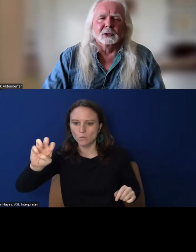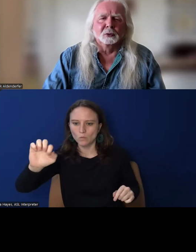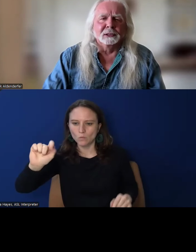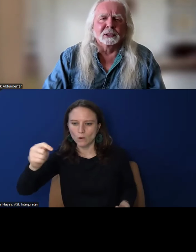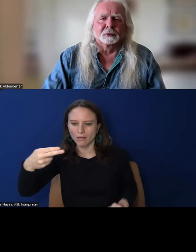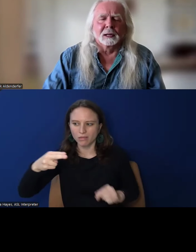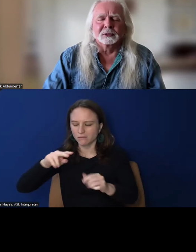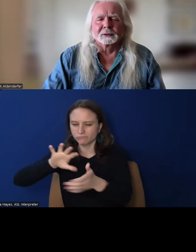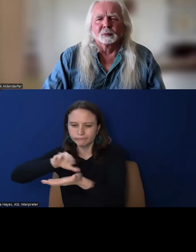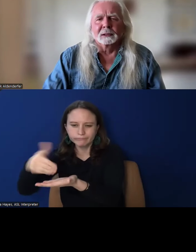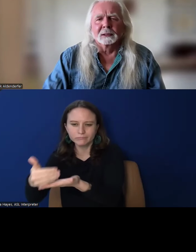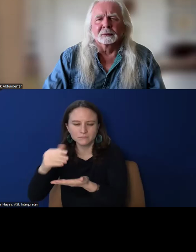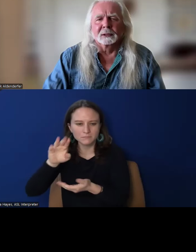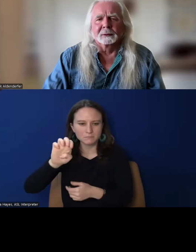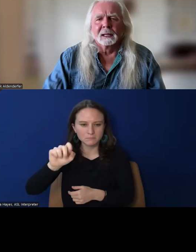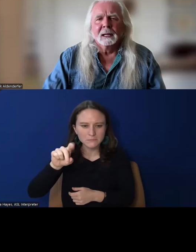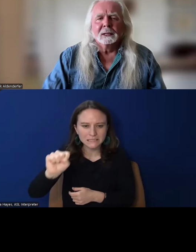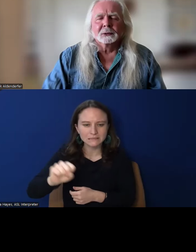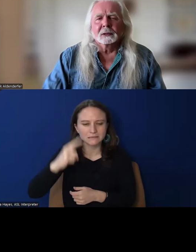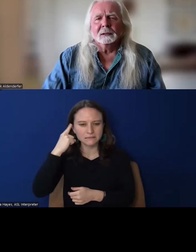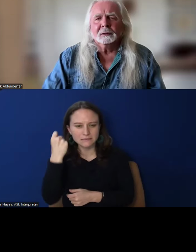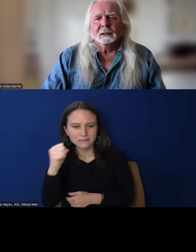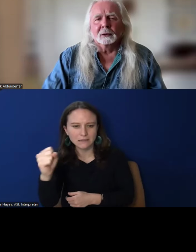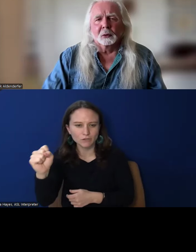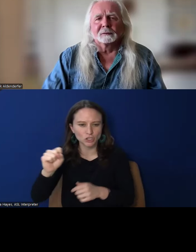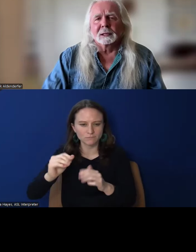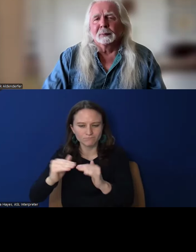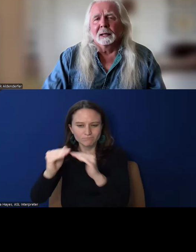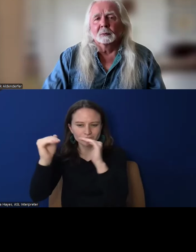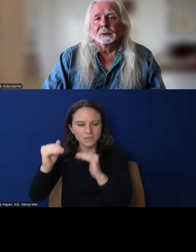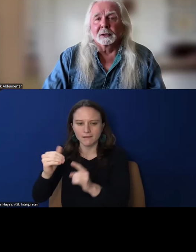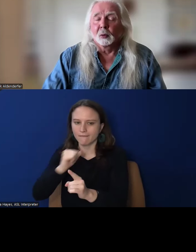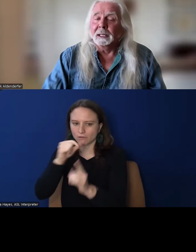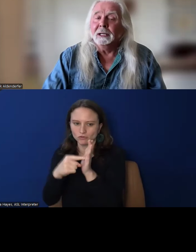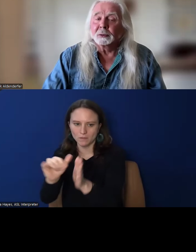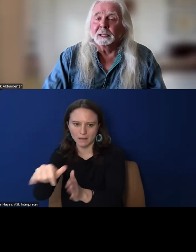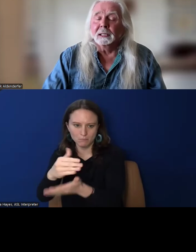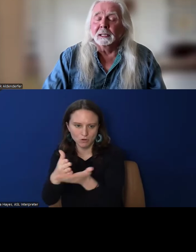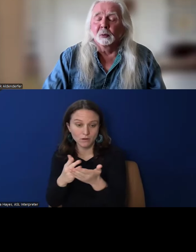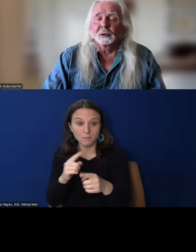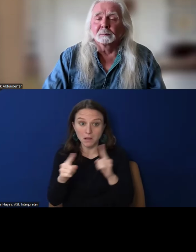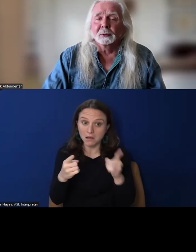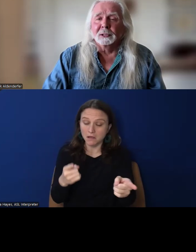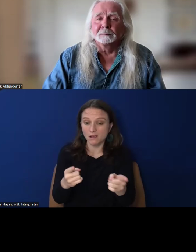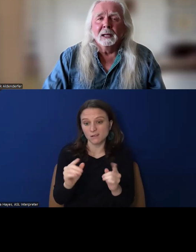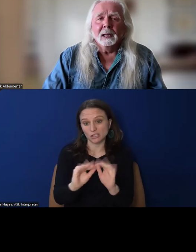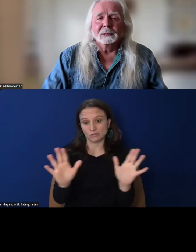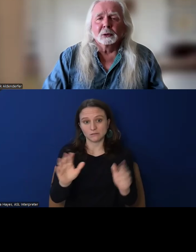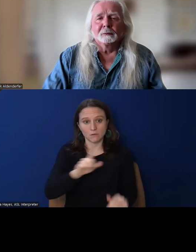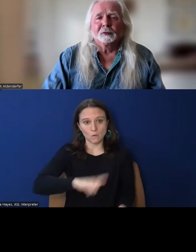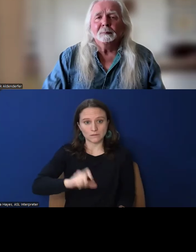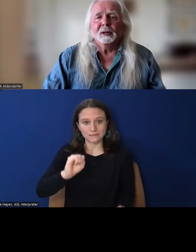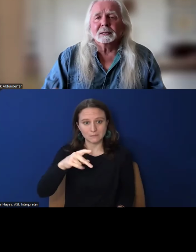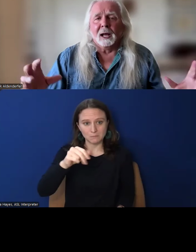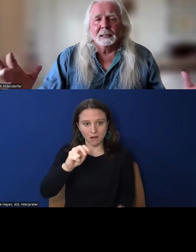beads and gold and silver objects of one kind or another. So clearly the Lord of Sipan was a quite interesting and important person. And